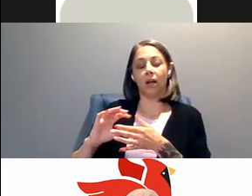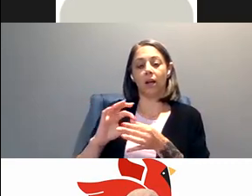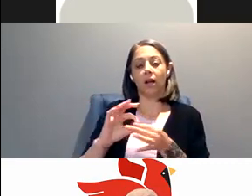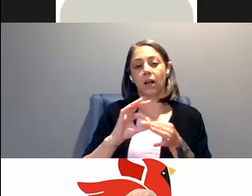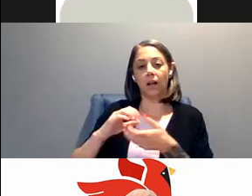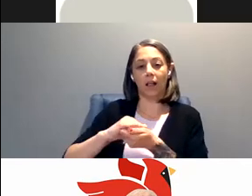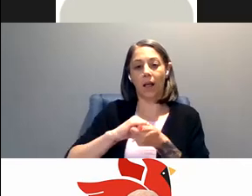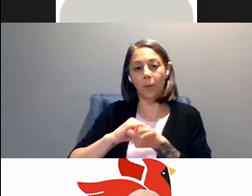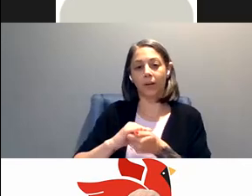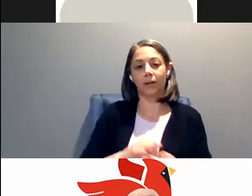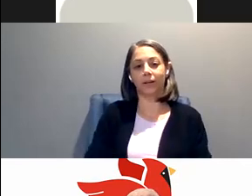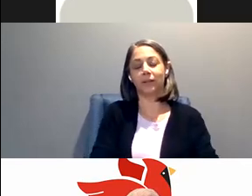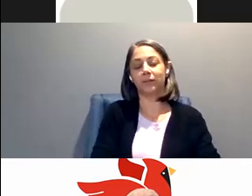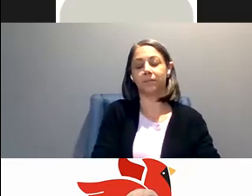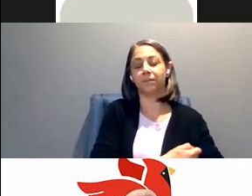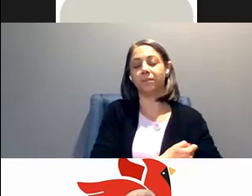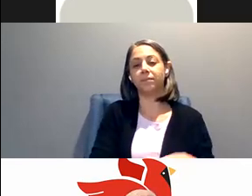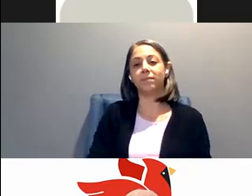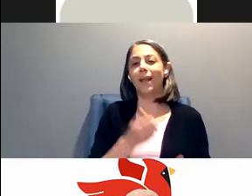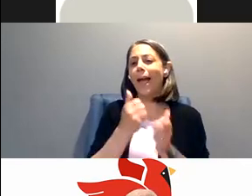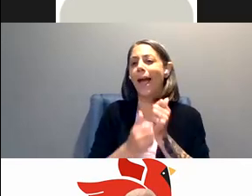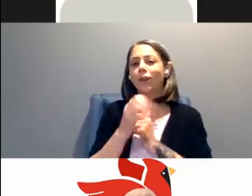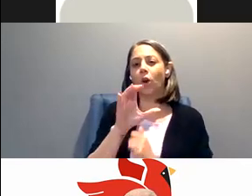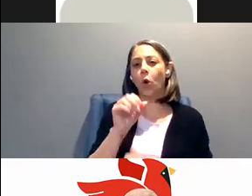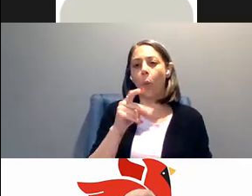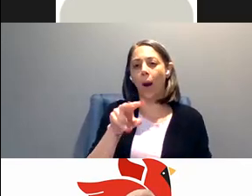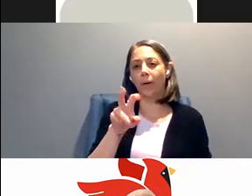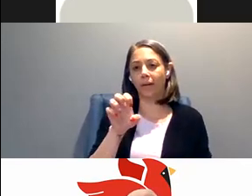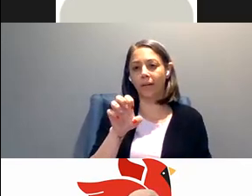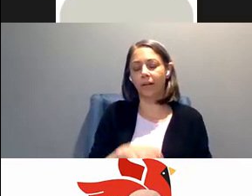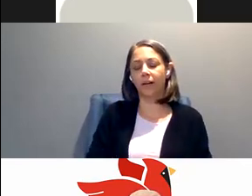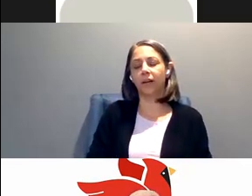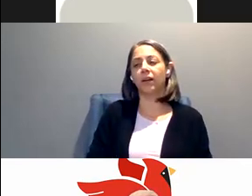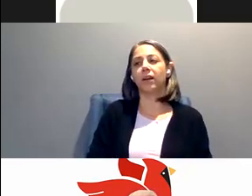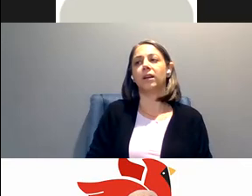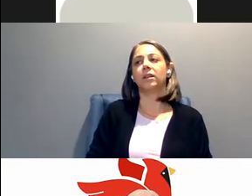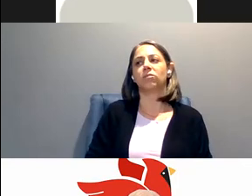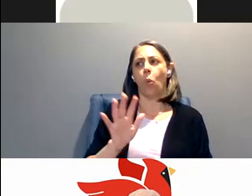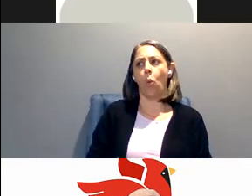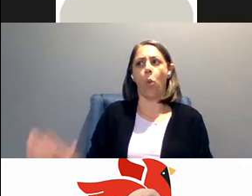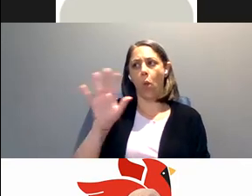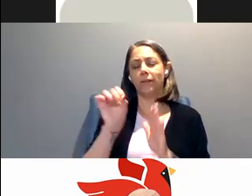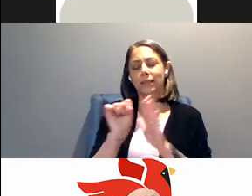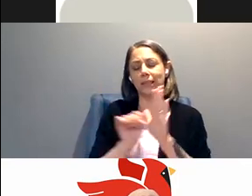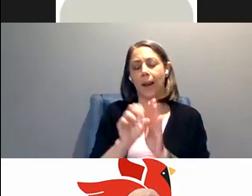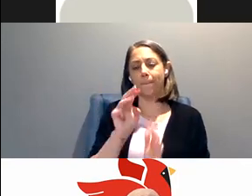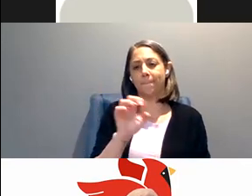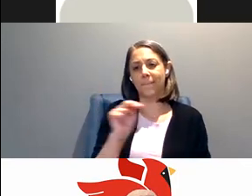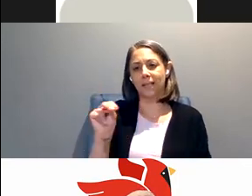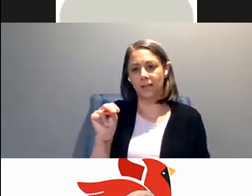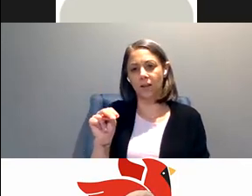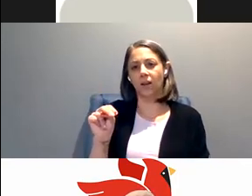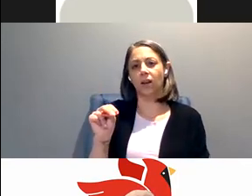our cooperative, it's every cooperative over the state of Minnesota, through our country and